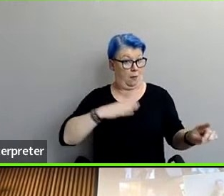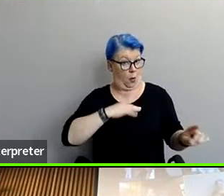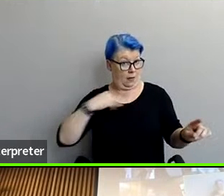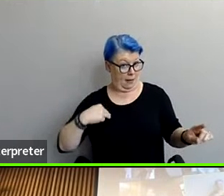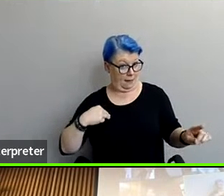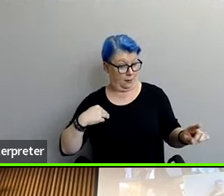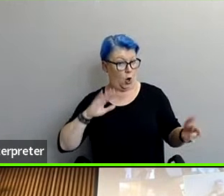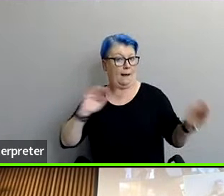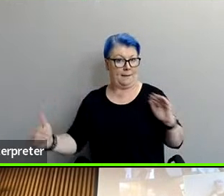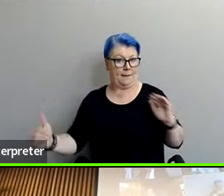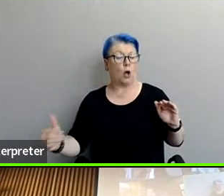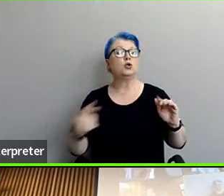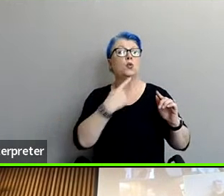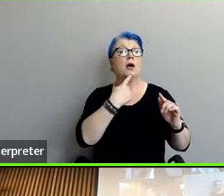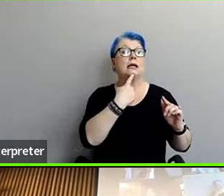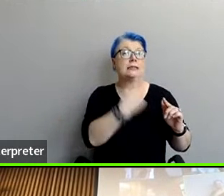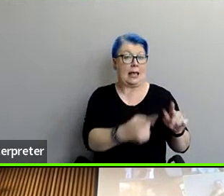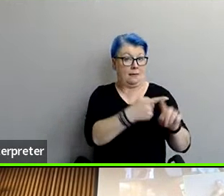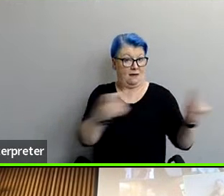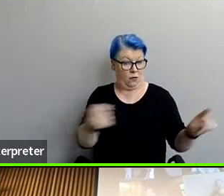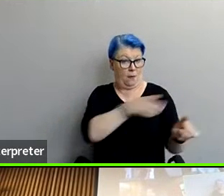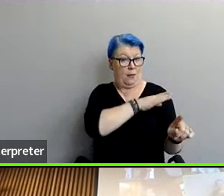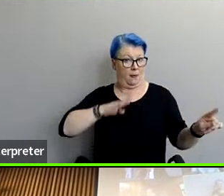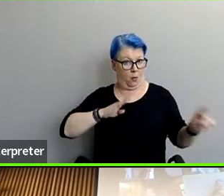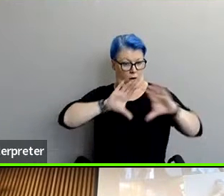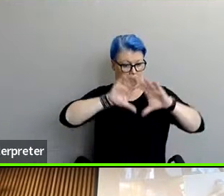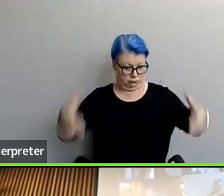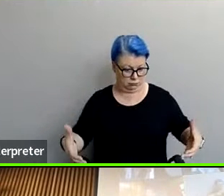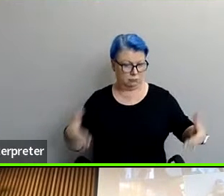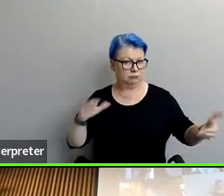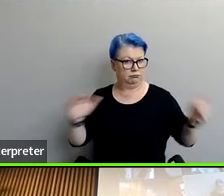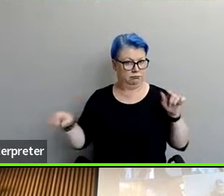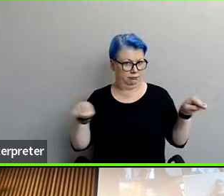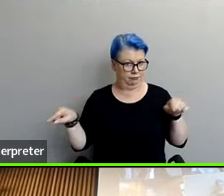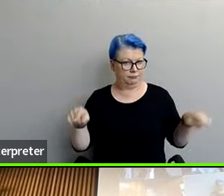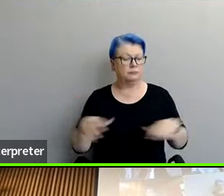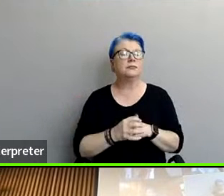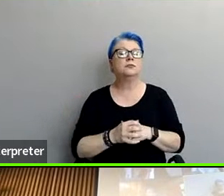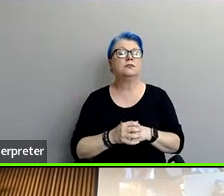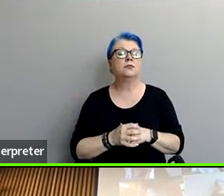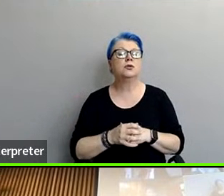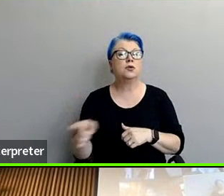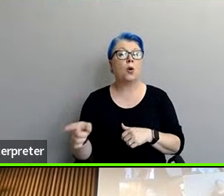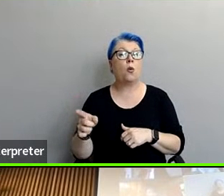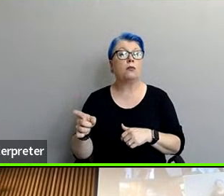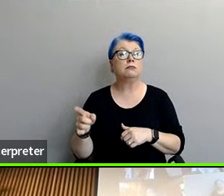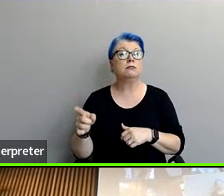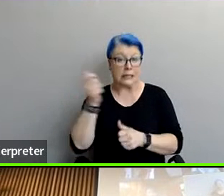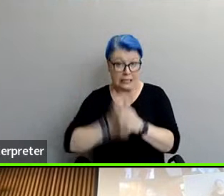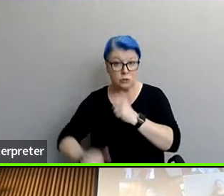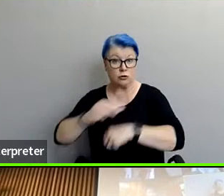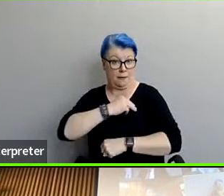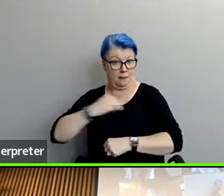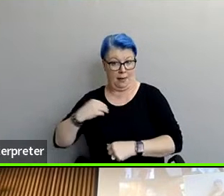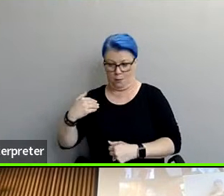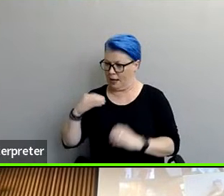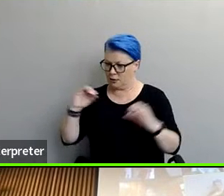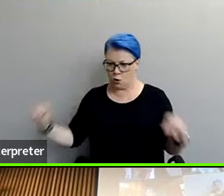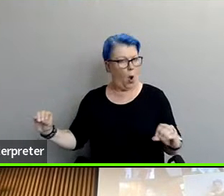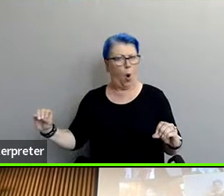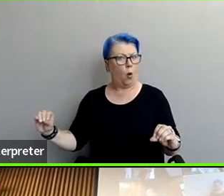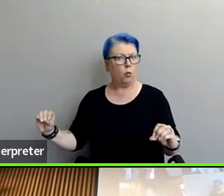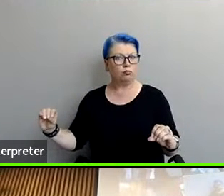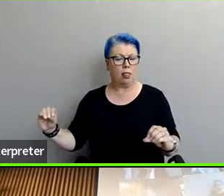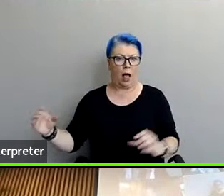the board. As noted in the district board member code of conduct, individual members have no authority to speak